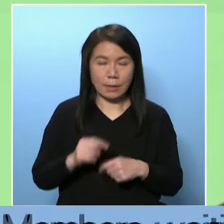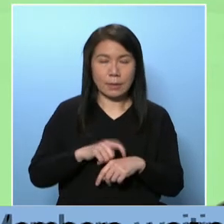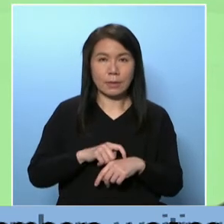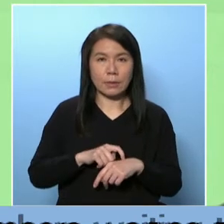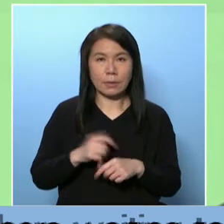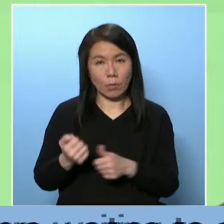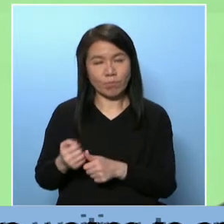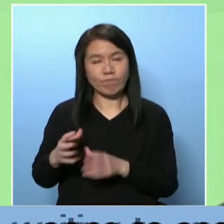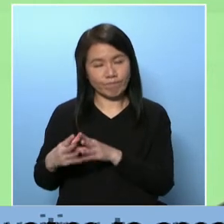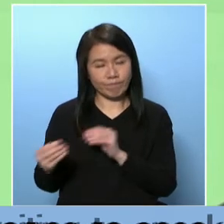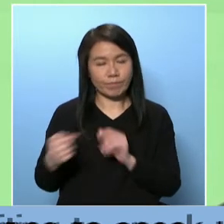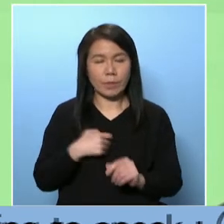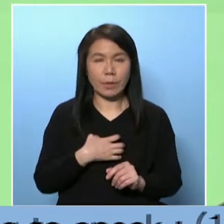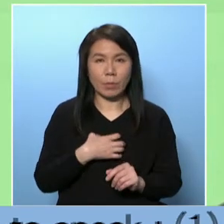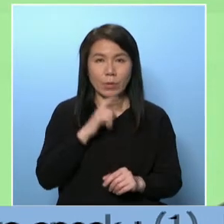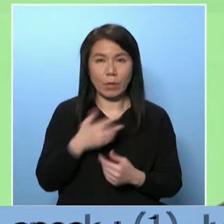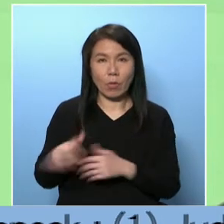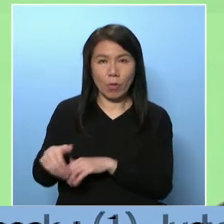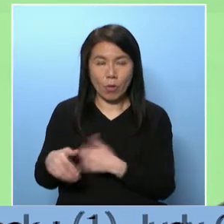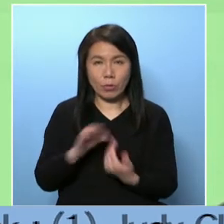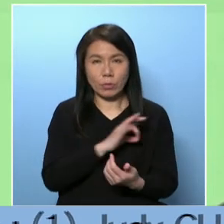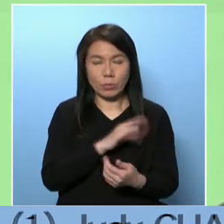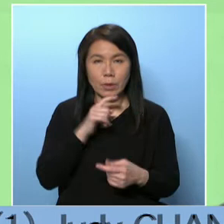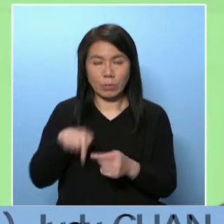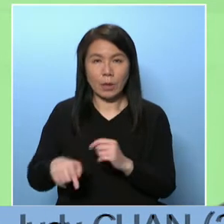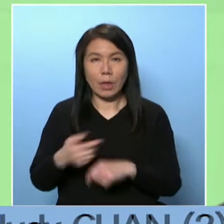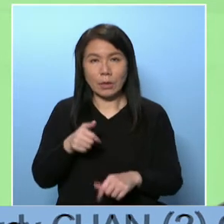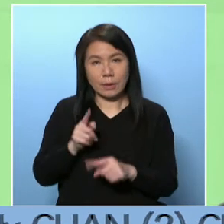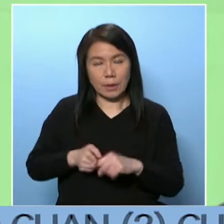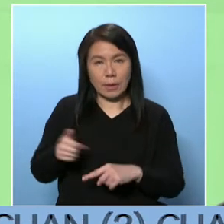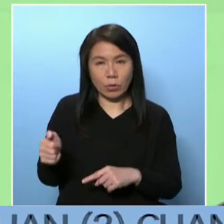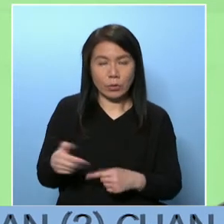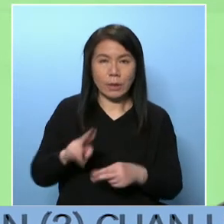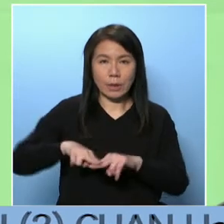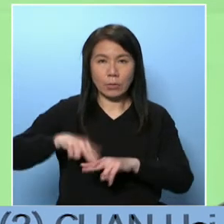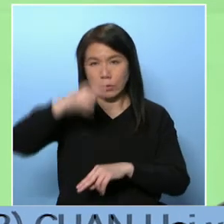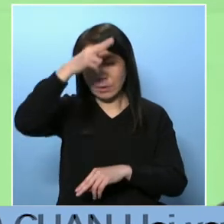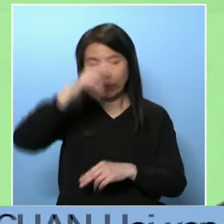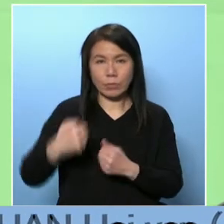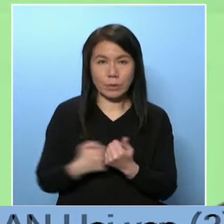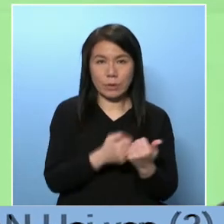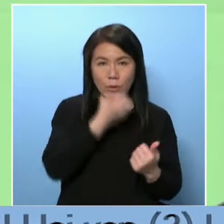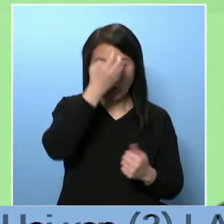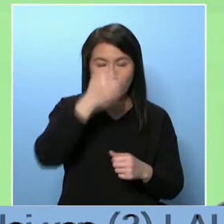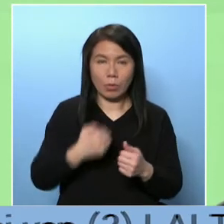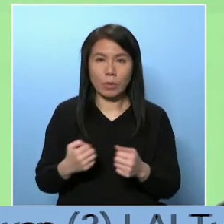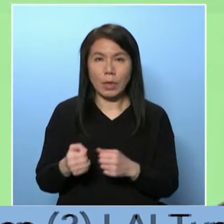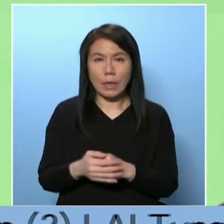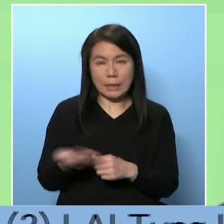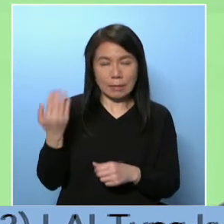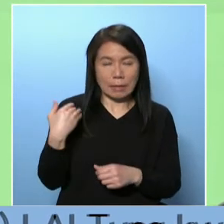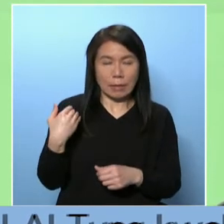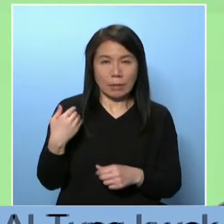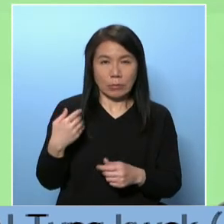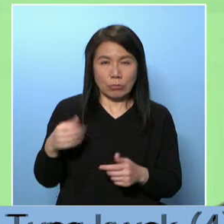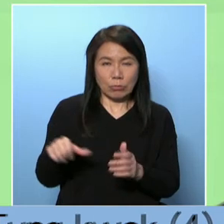is a difficult time, and therefore Hong Yi Kok is all out in support of the government in fighting the